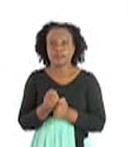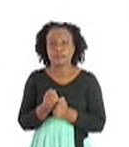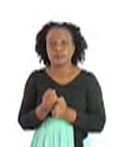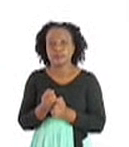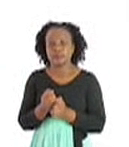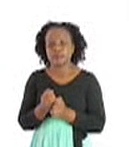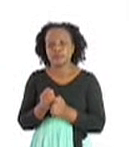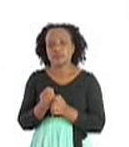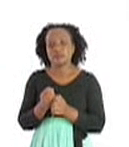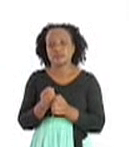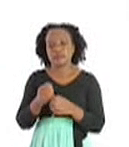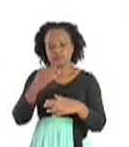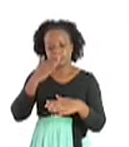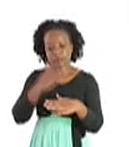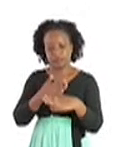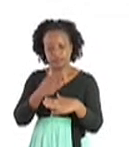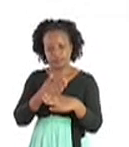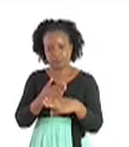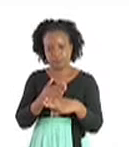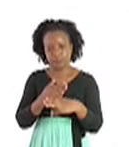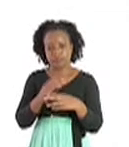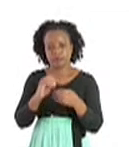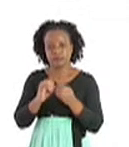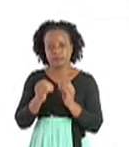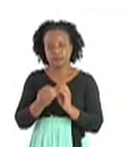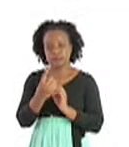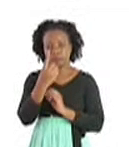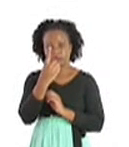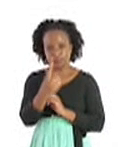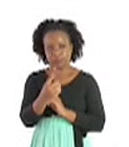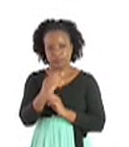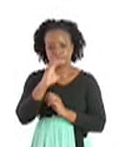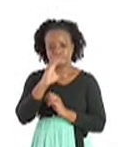to do activity 1 on common nouns.